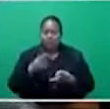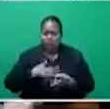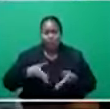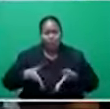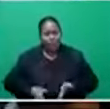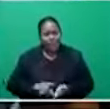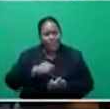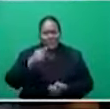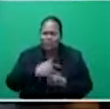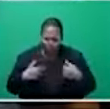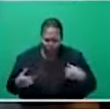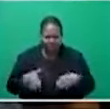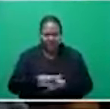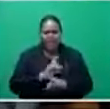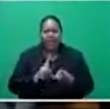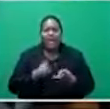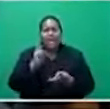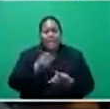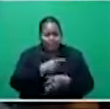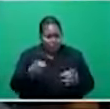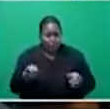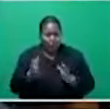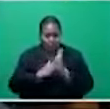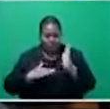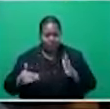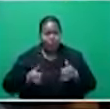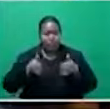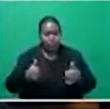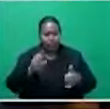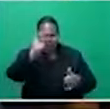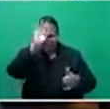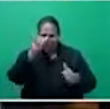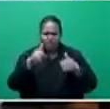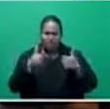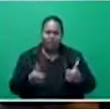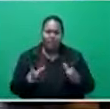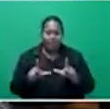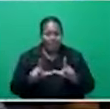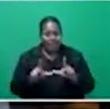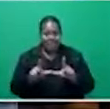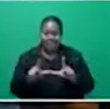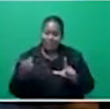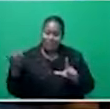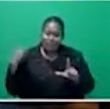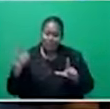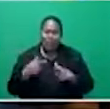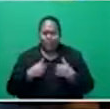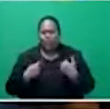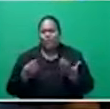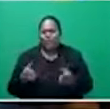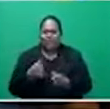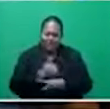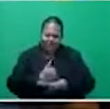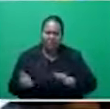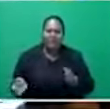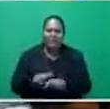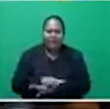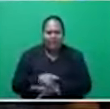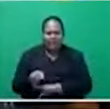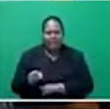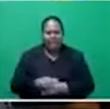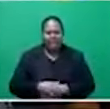a carrier driver, you want to when your taxi license expires, we'll pay for that for your renewal. You're applying